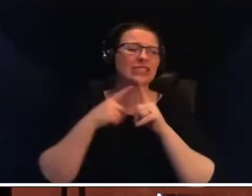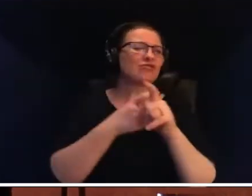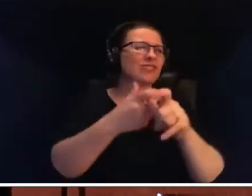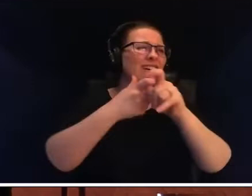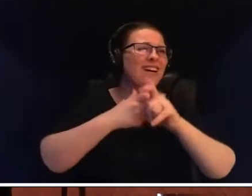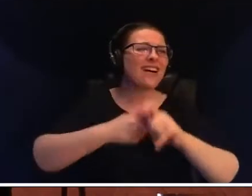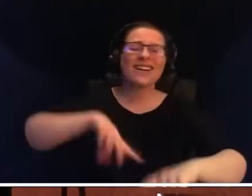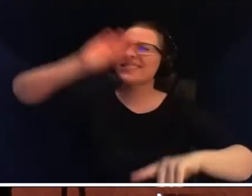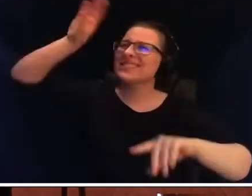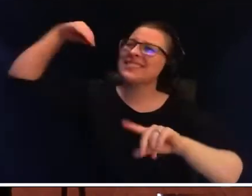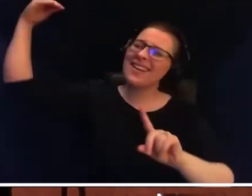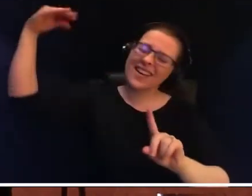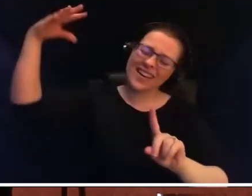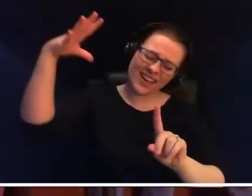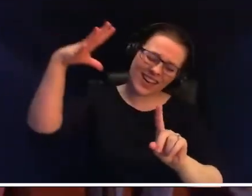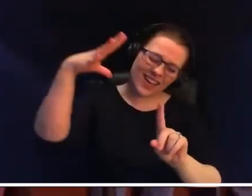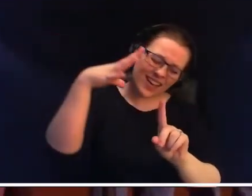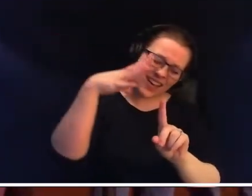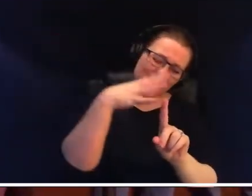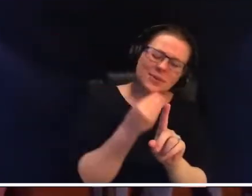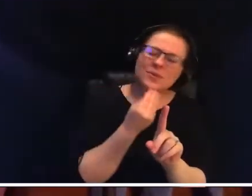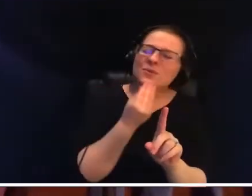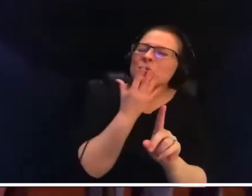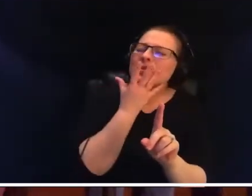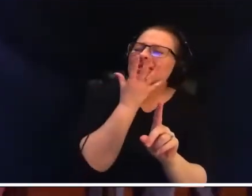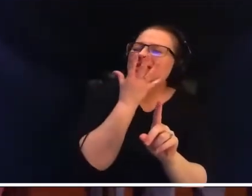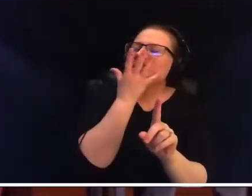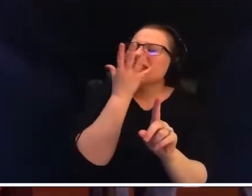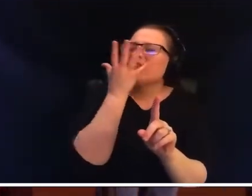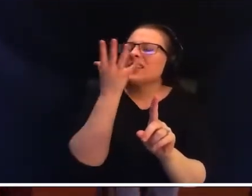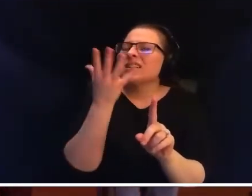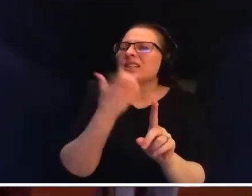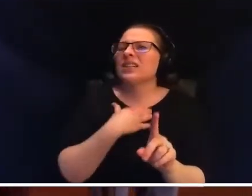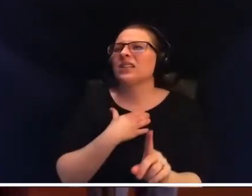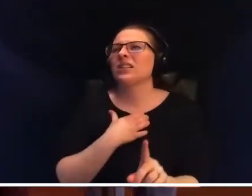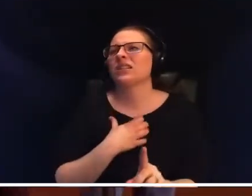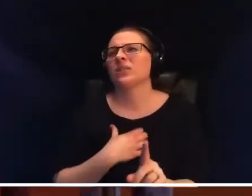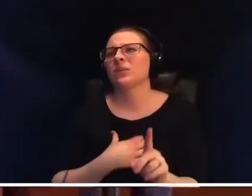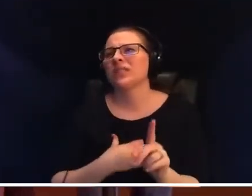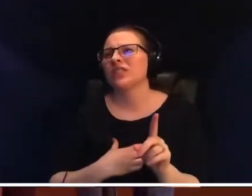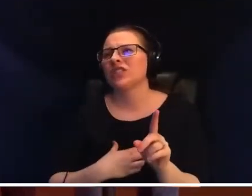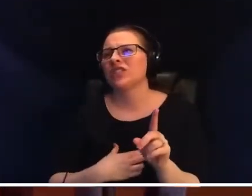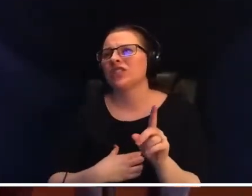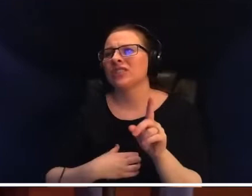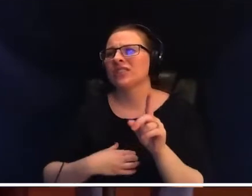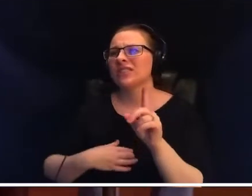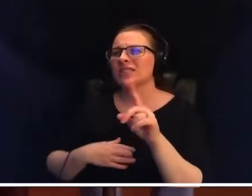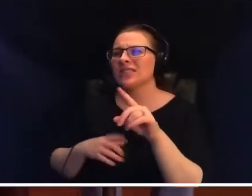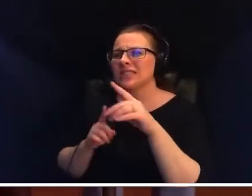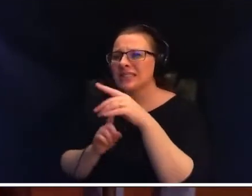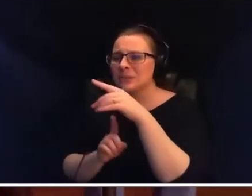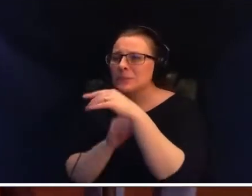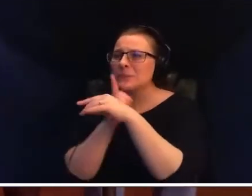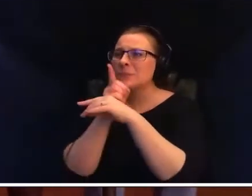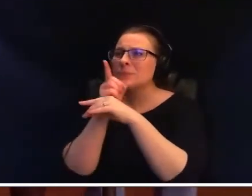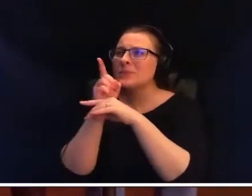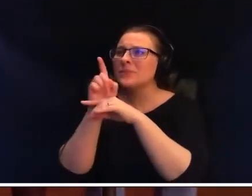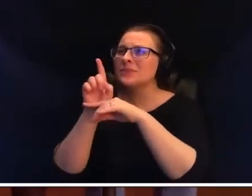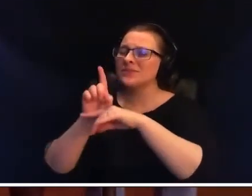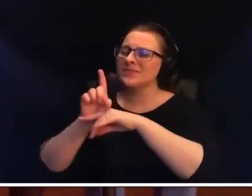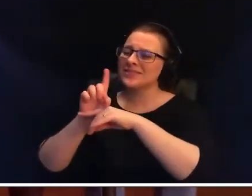the sun. Wandering free, wish I could be part of.